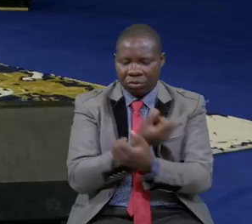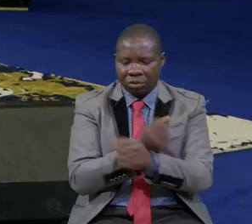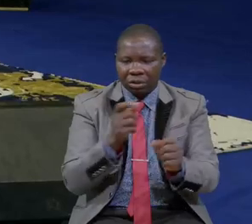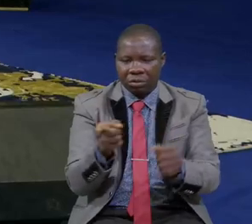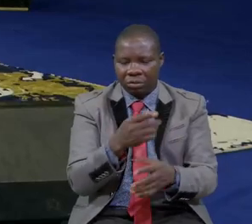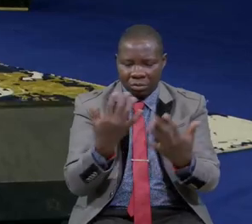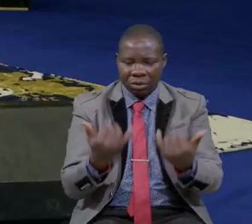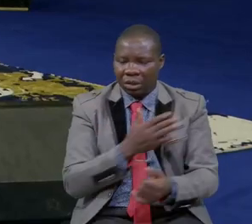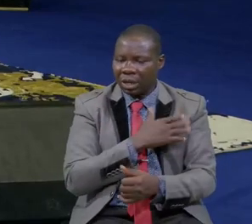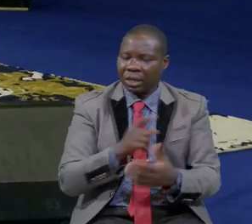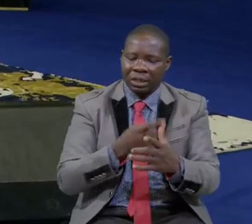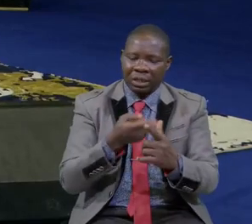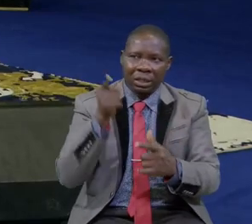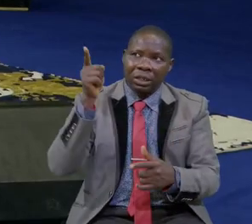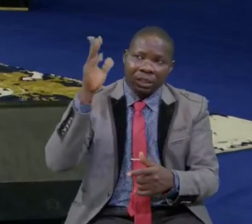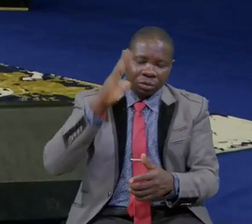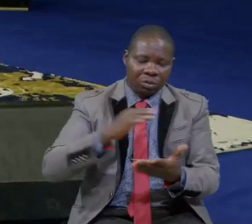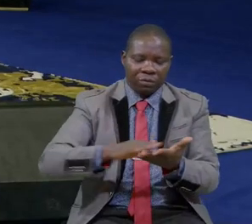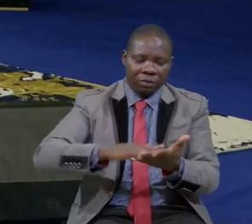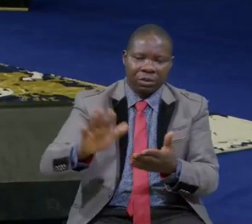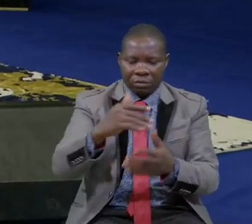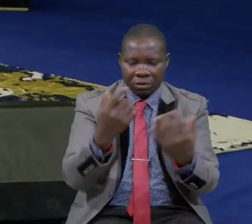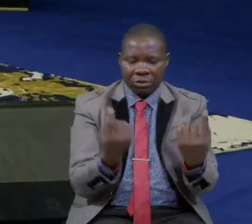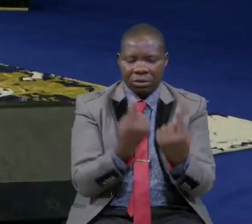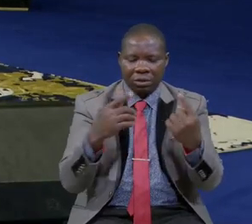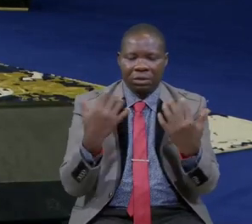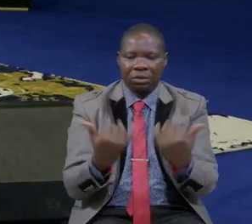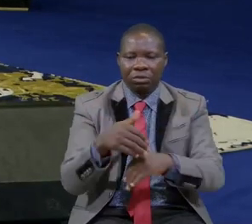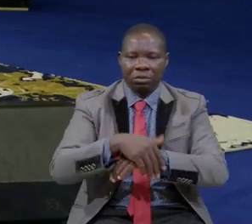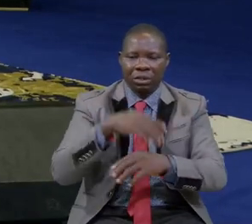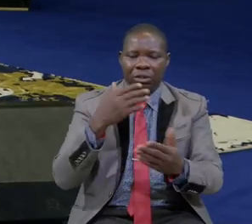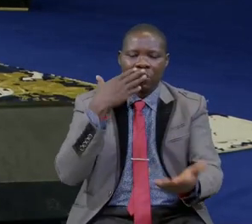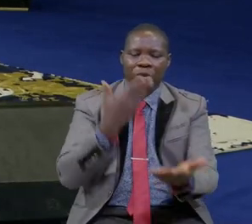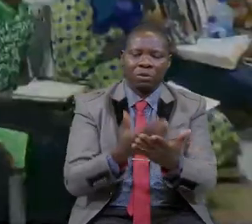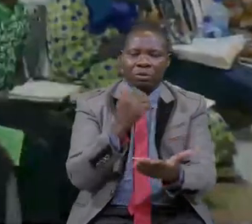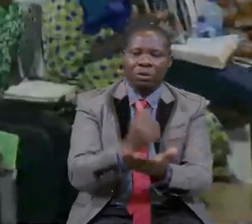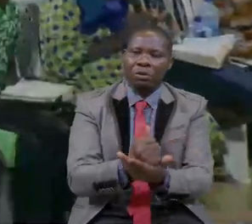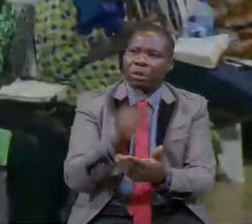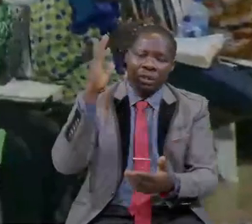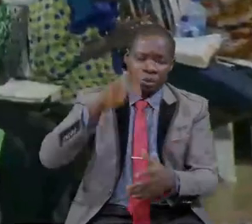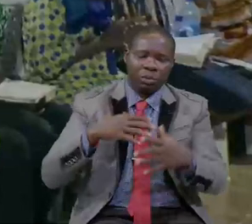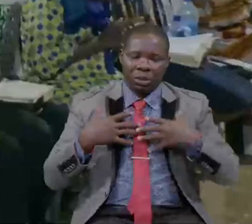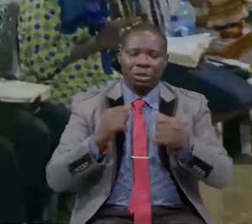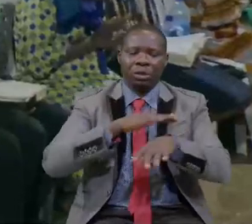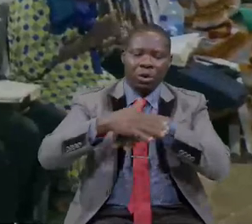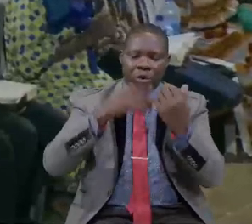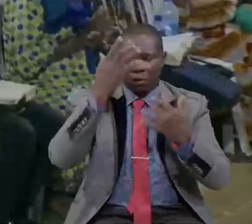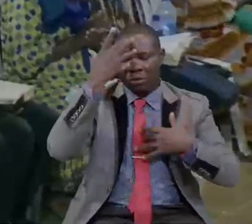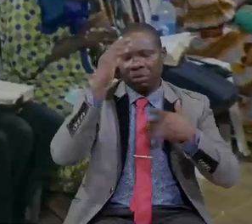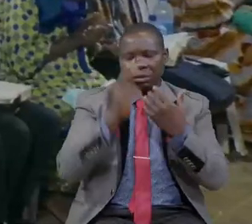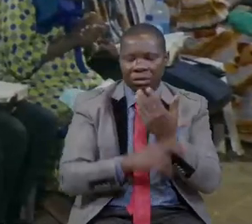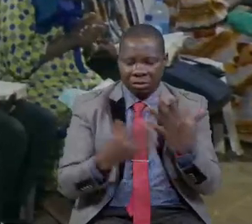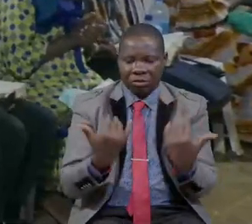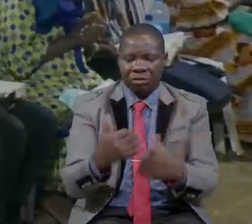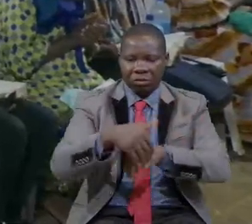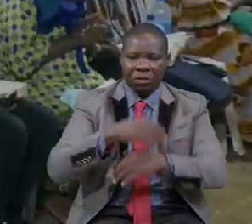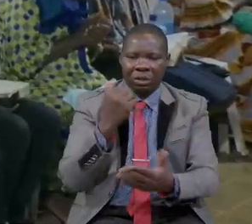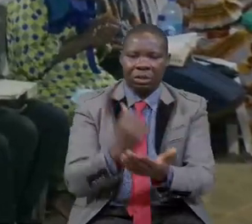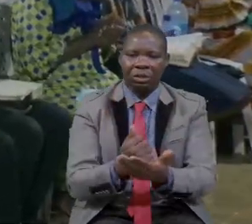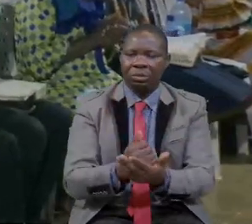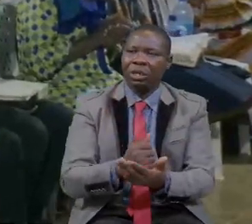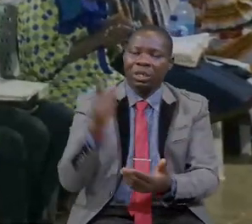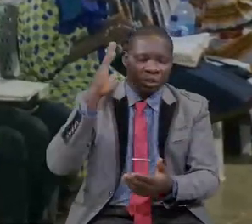good amen. Amen. He will heal all your sicknesses tonight. He will do the good of heaven